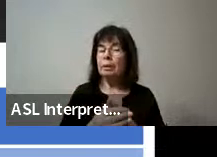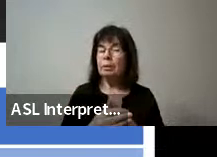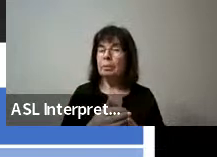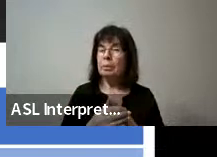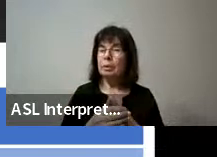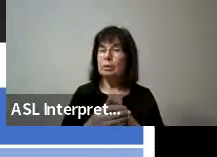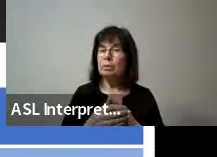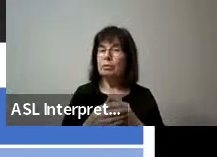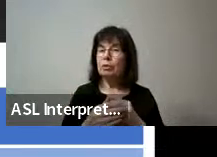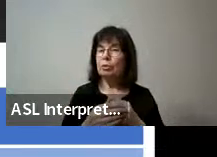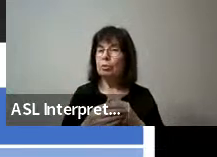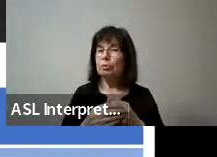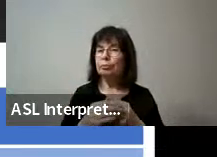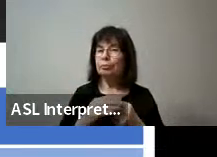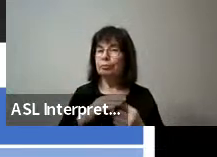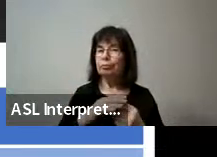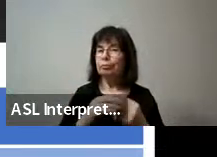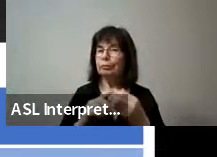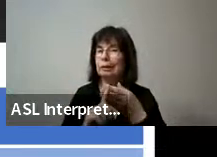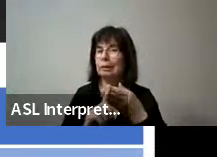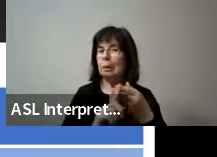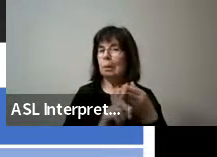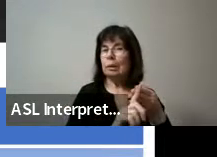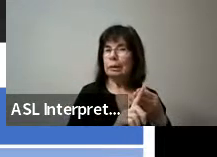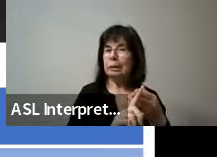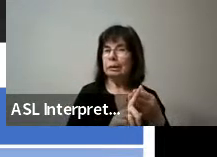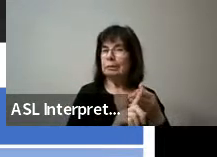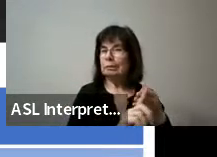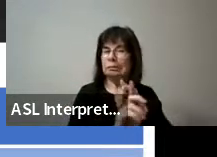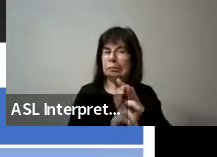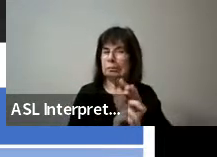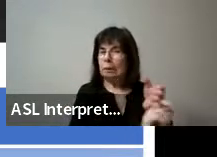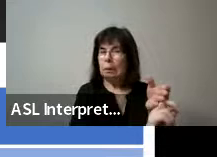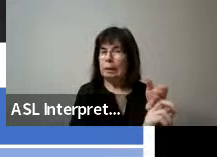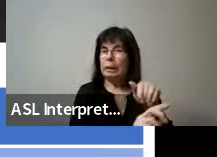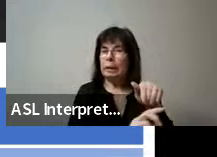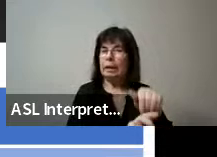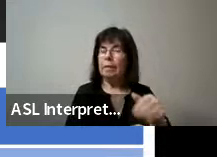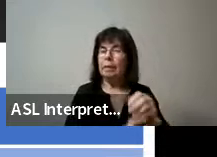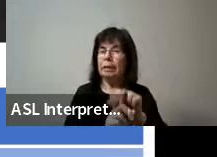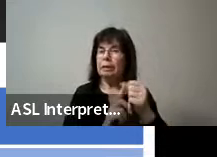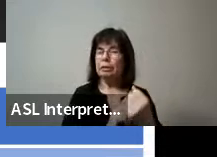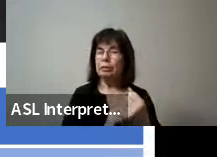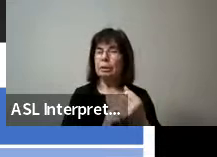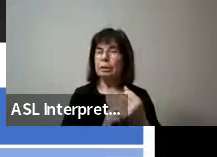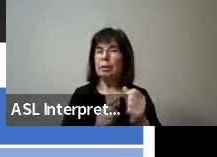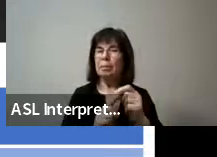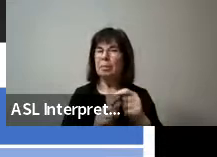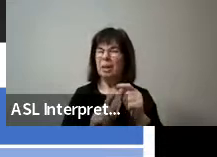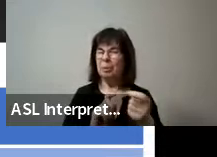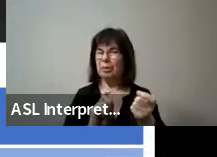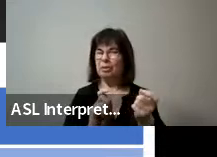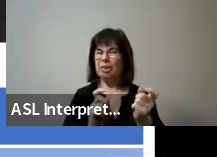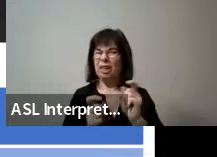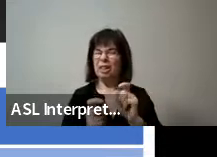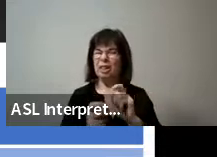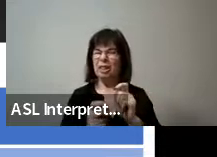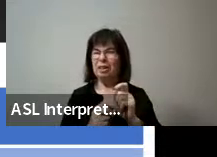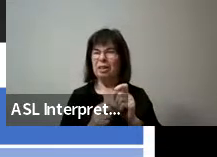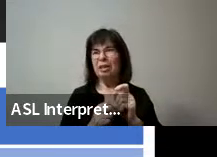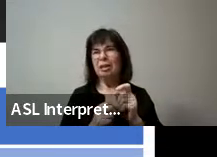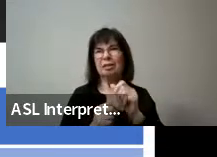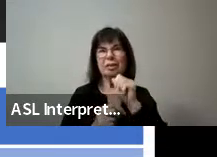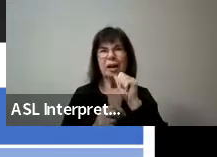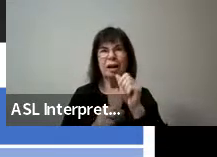quarantine in that setting, but we're moving with the end of the local health emergency away from the use of the local health officer